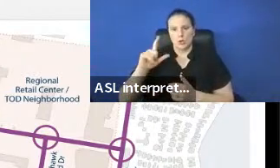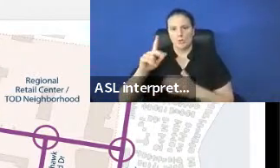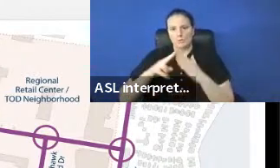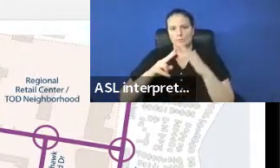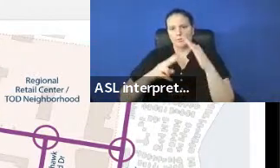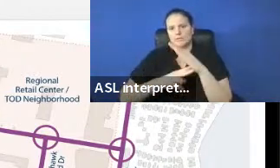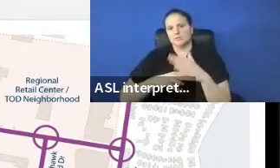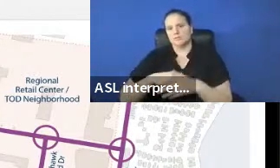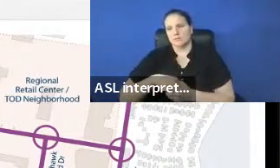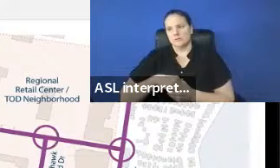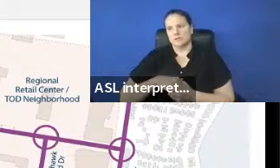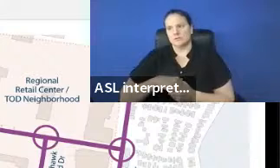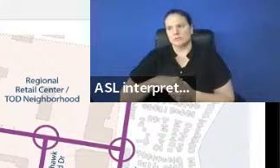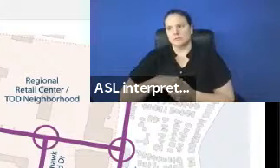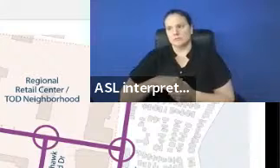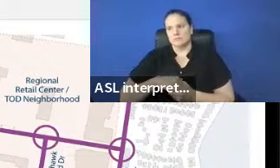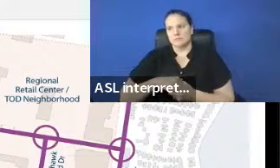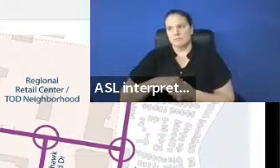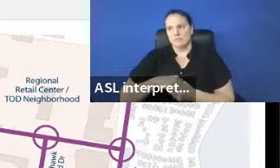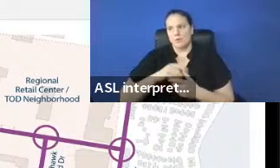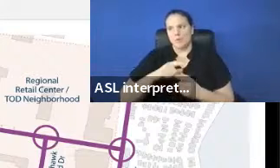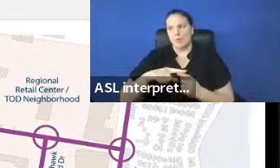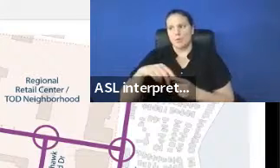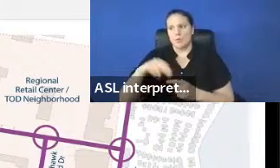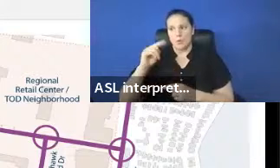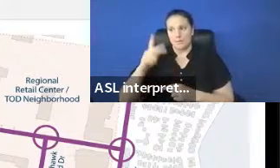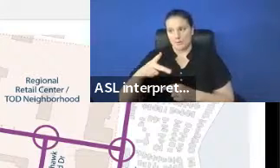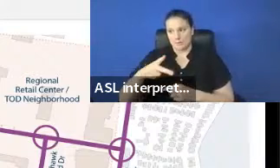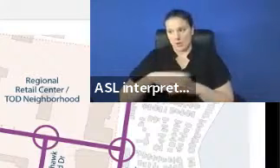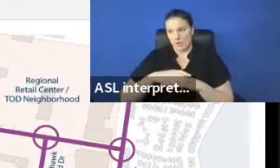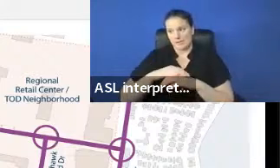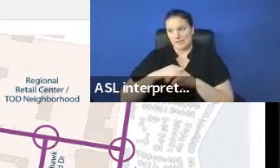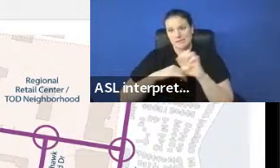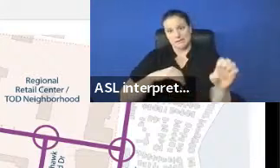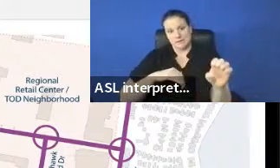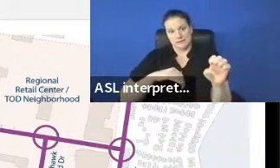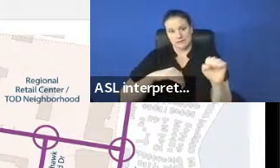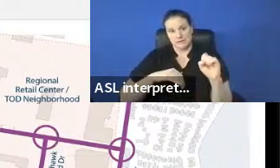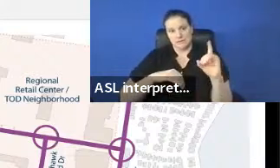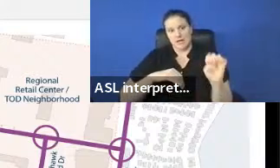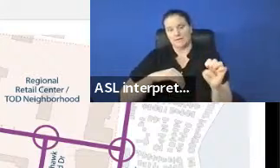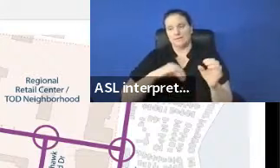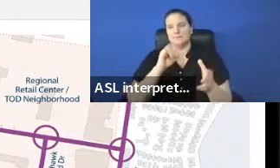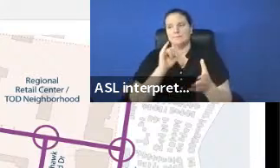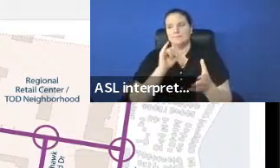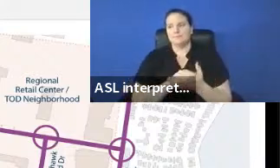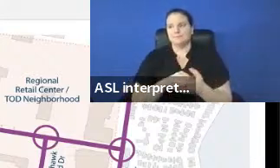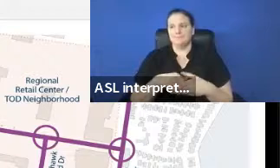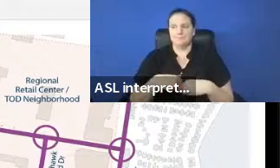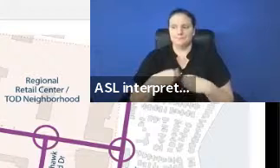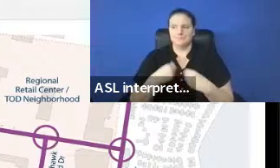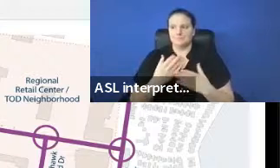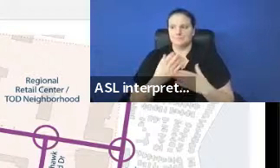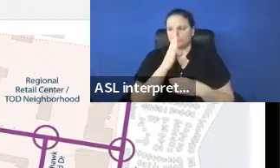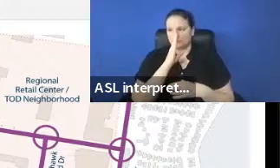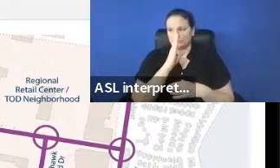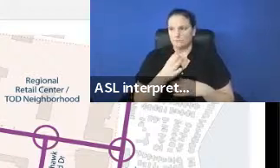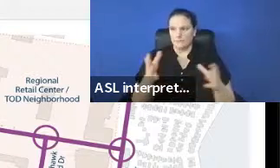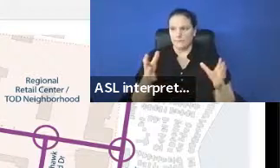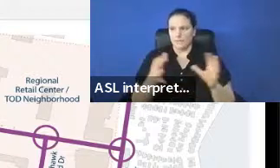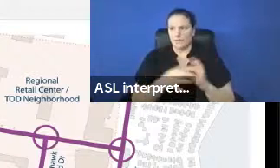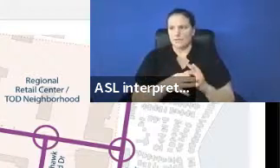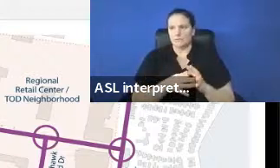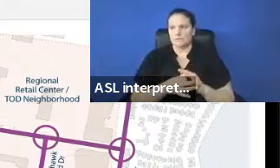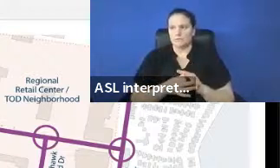over North Portland Harbor on the east side. And what this does is provide a direct connection that's